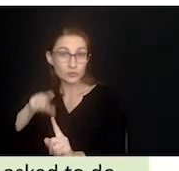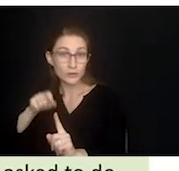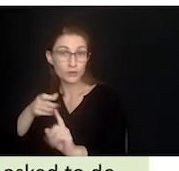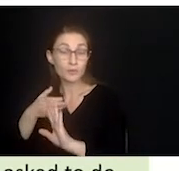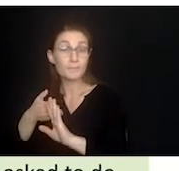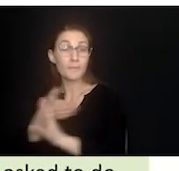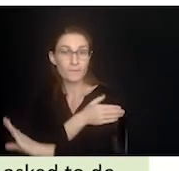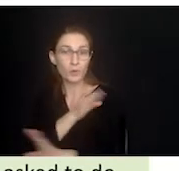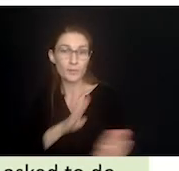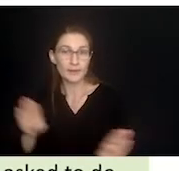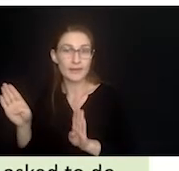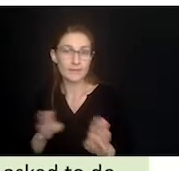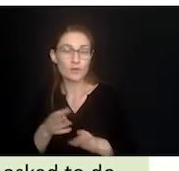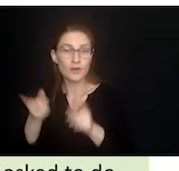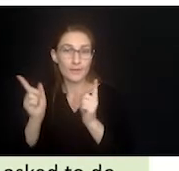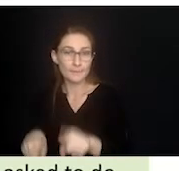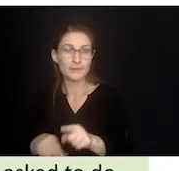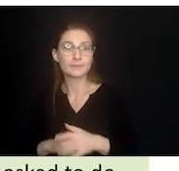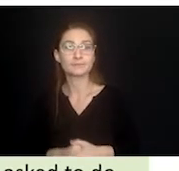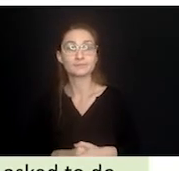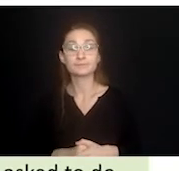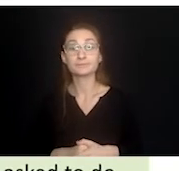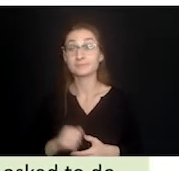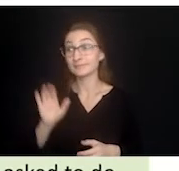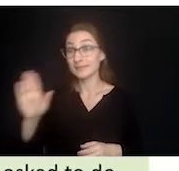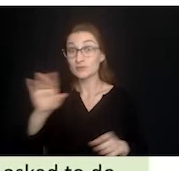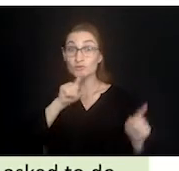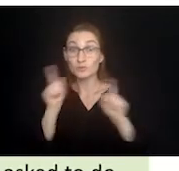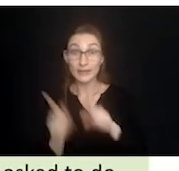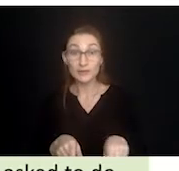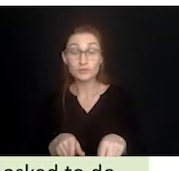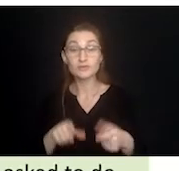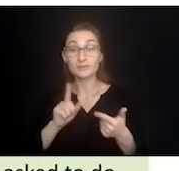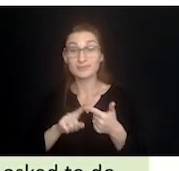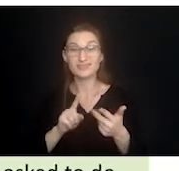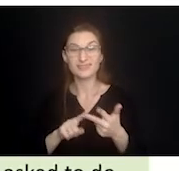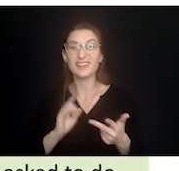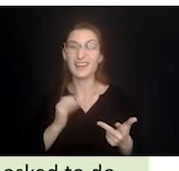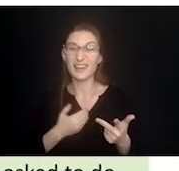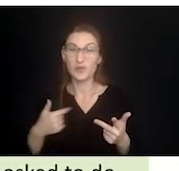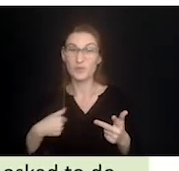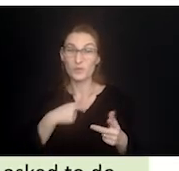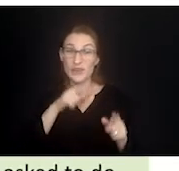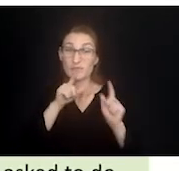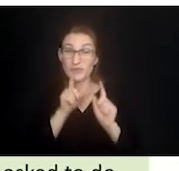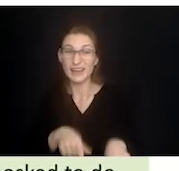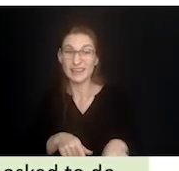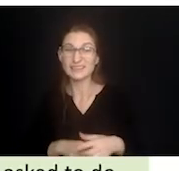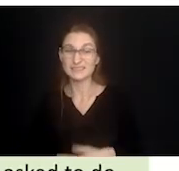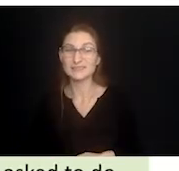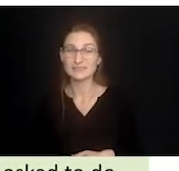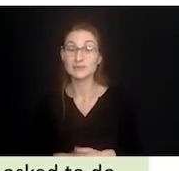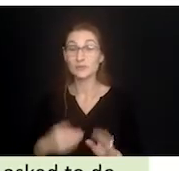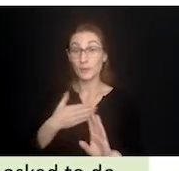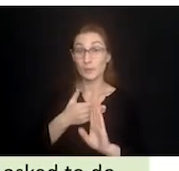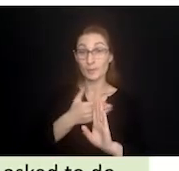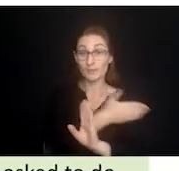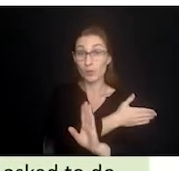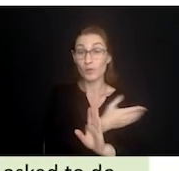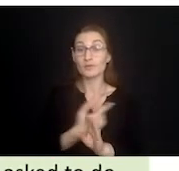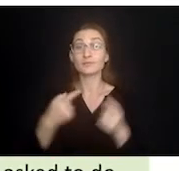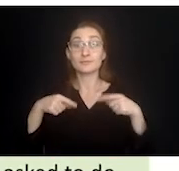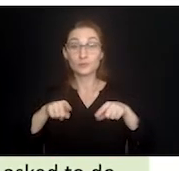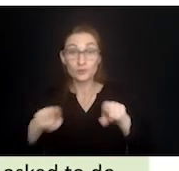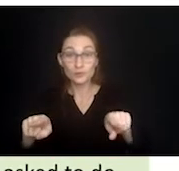many triggers we knew happened before the behavior occurred, how he reacted, and more importantly, how we reacted. So